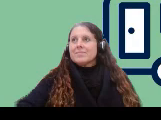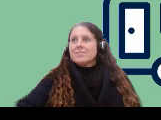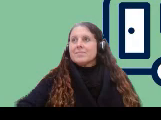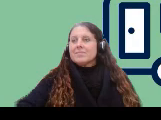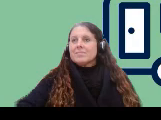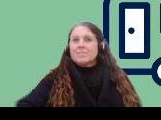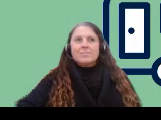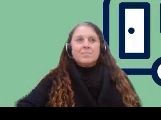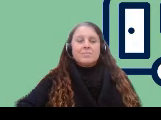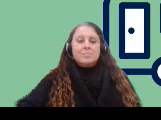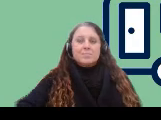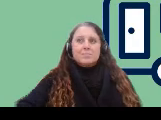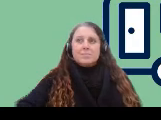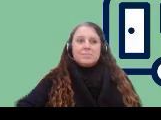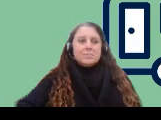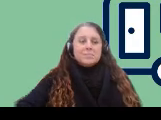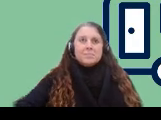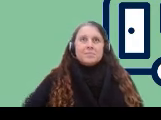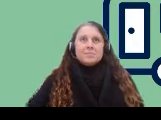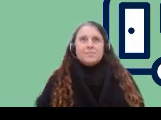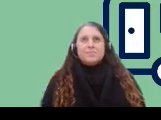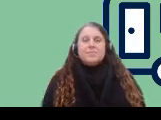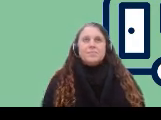All right, what we might do, we'll get started.